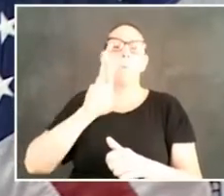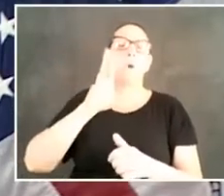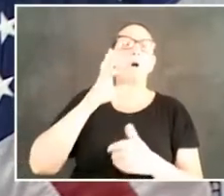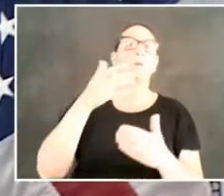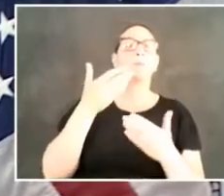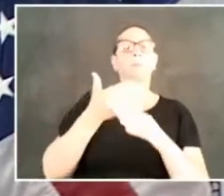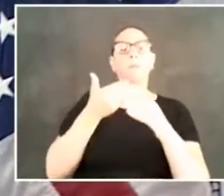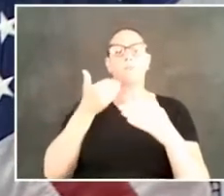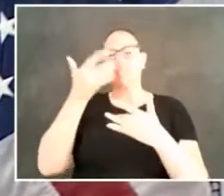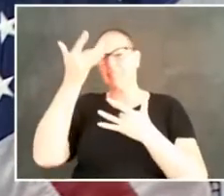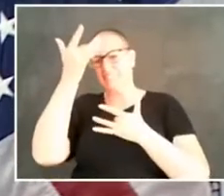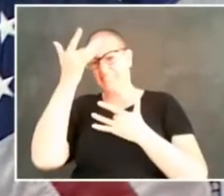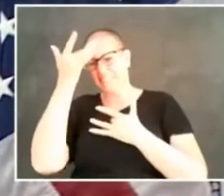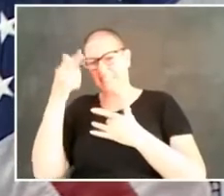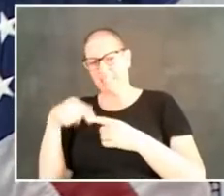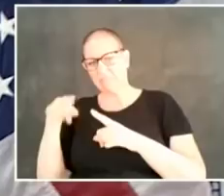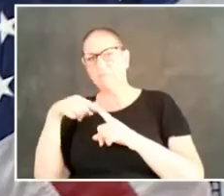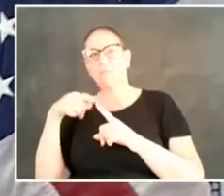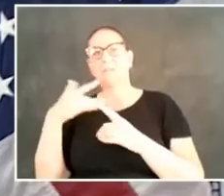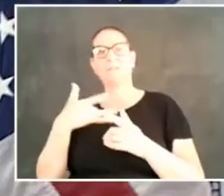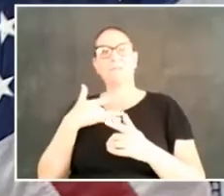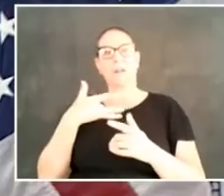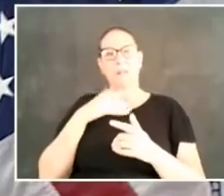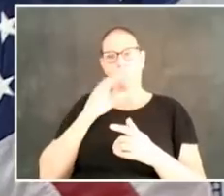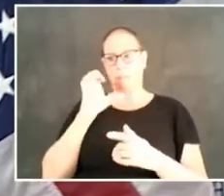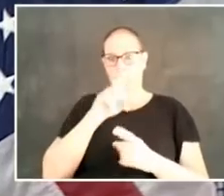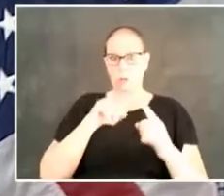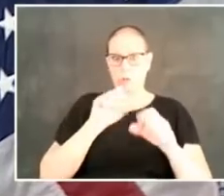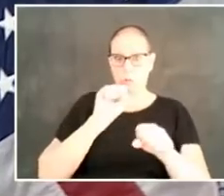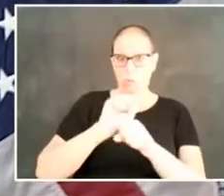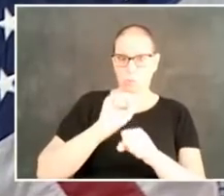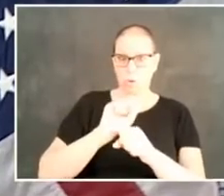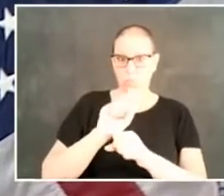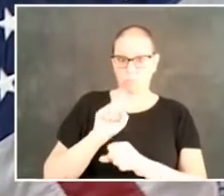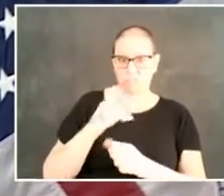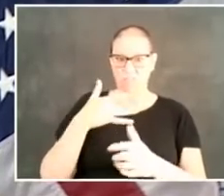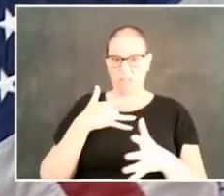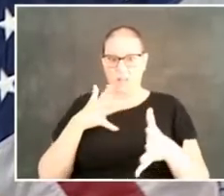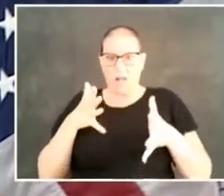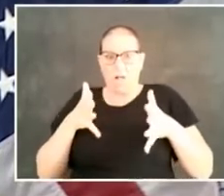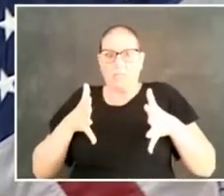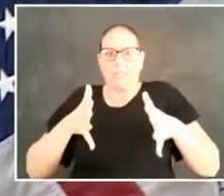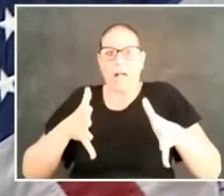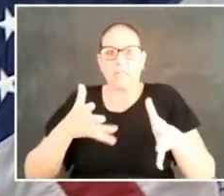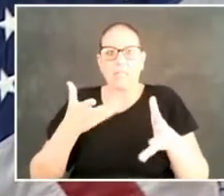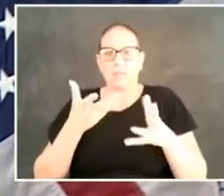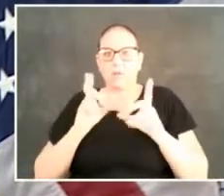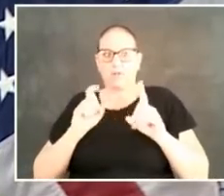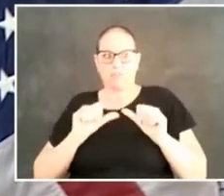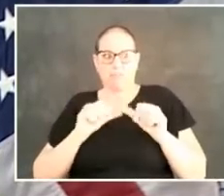workplace. Does there need to be legal protections in place to protect them from job discrimination?